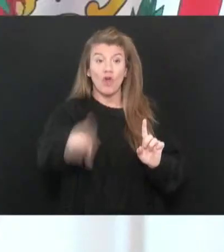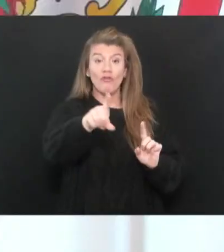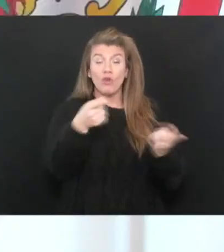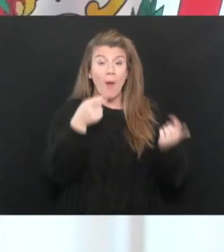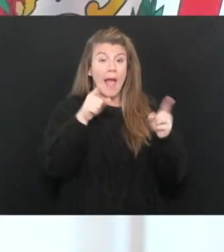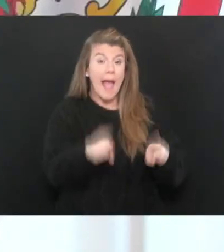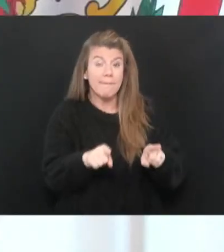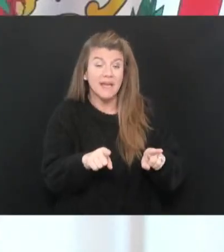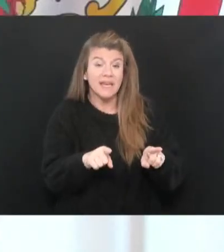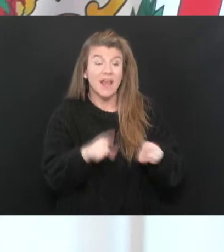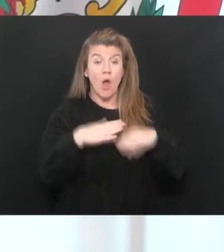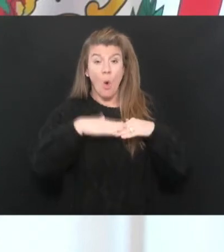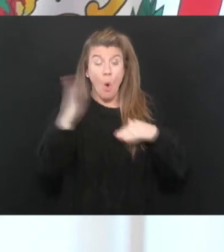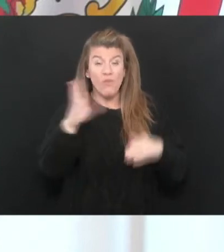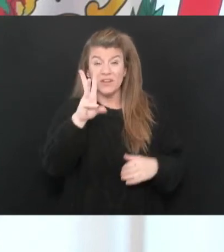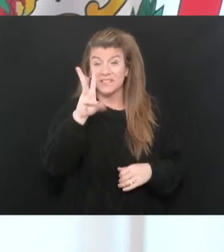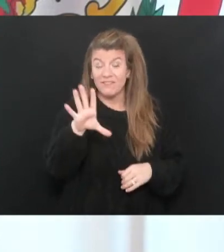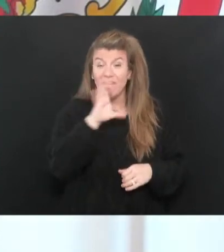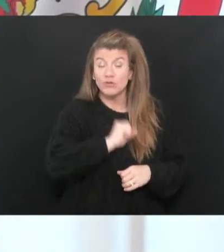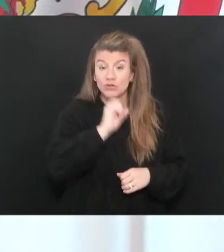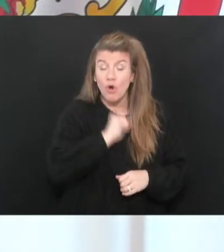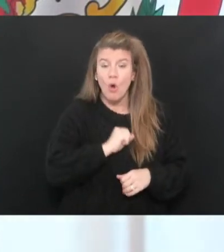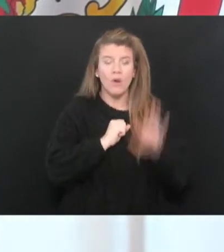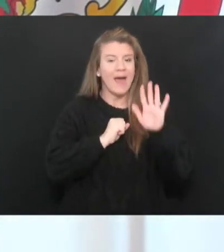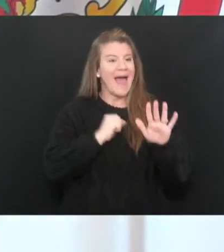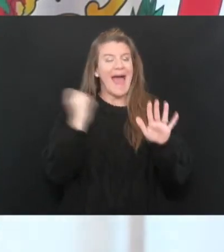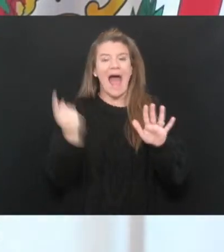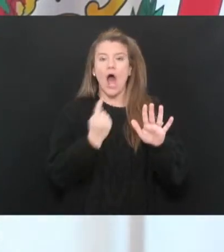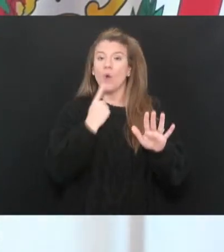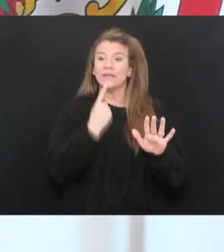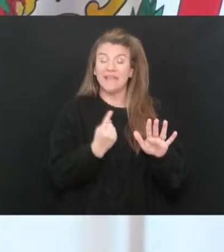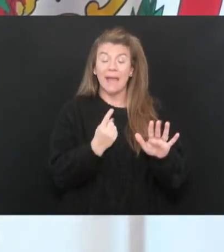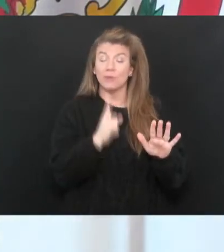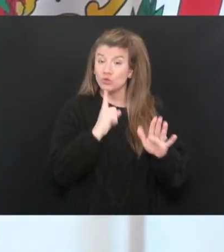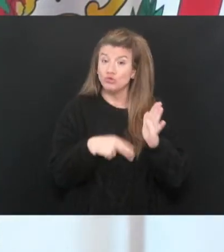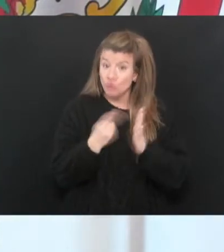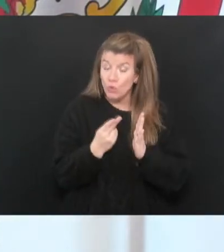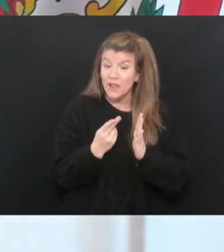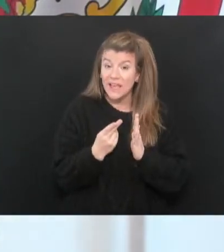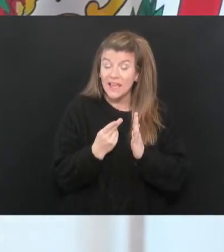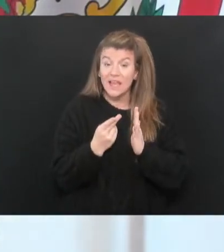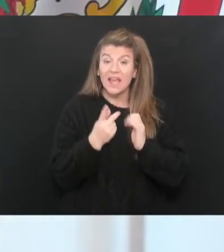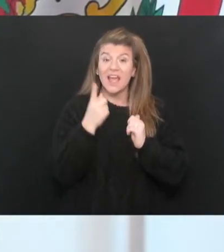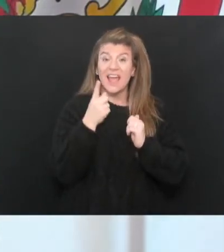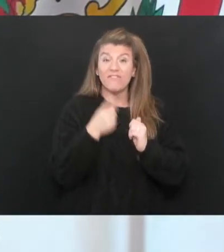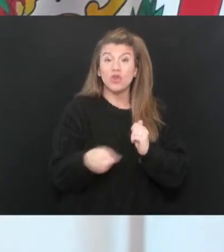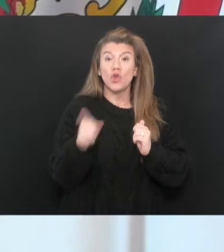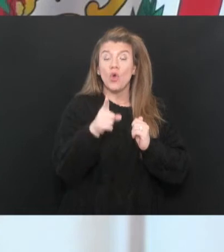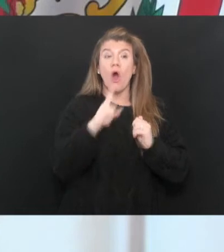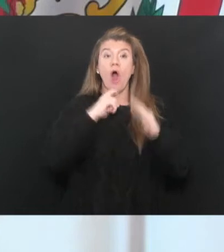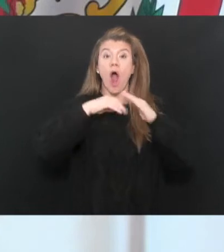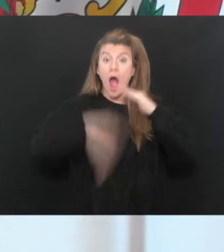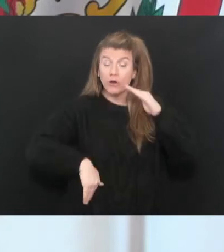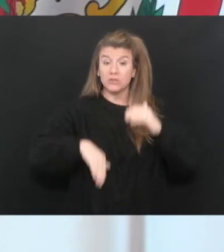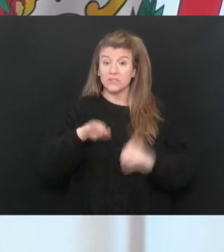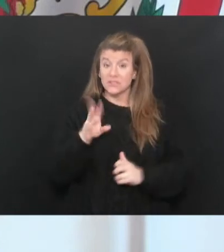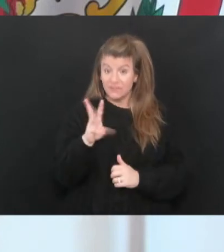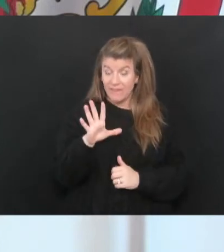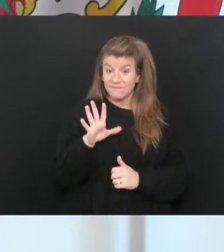be over the age of 65, I always say, but really and truly, if you were under that